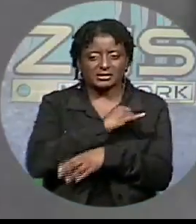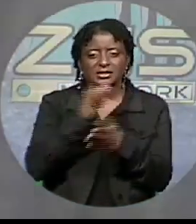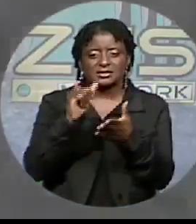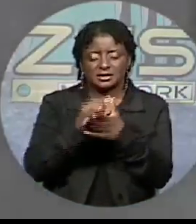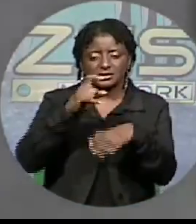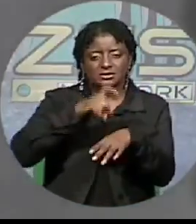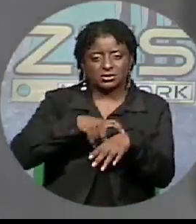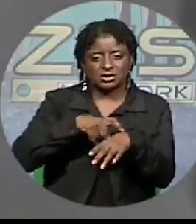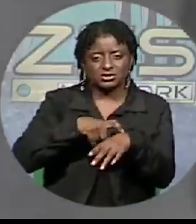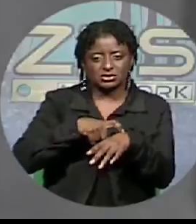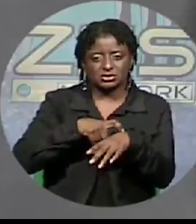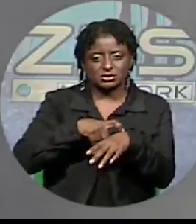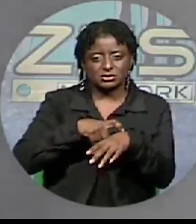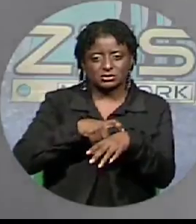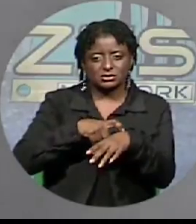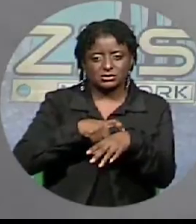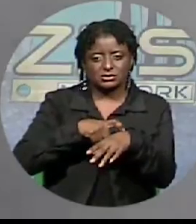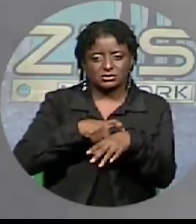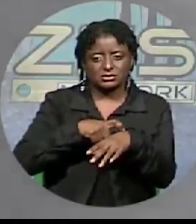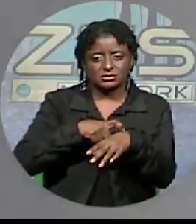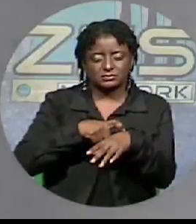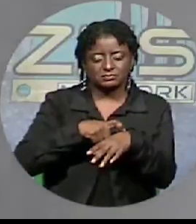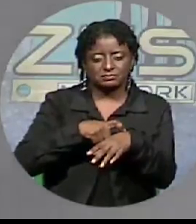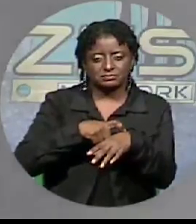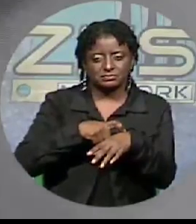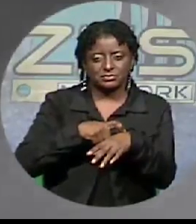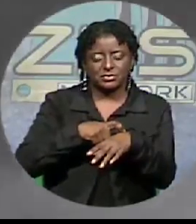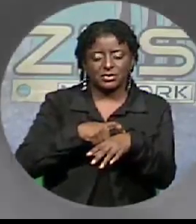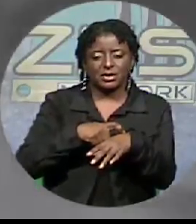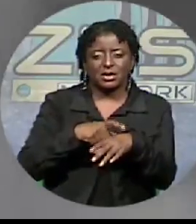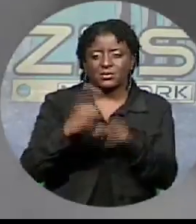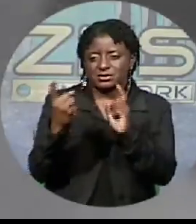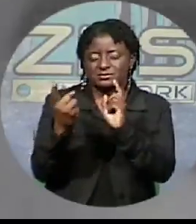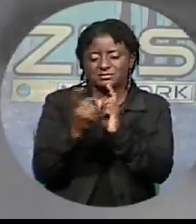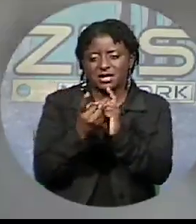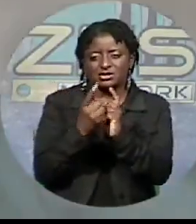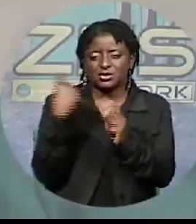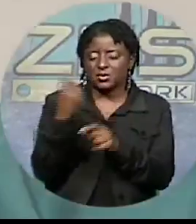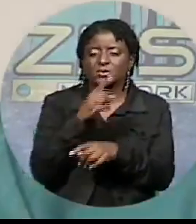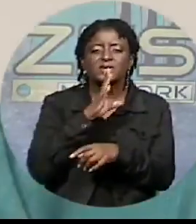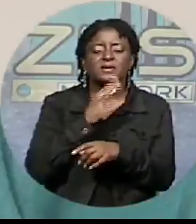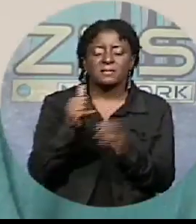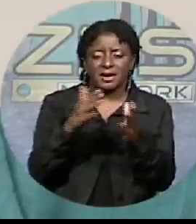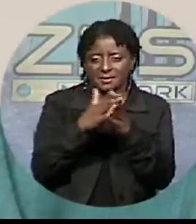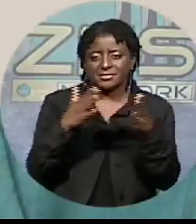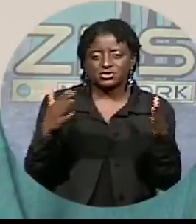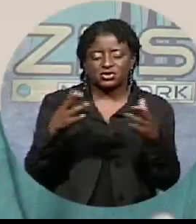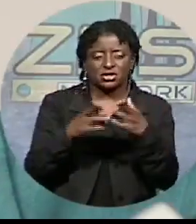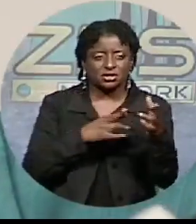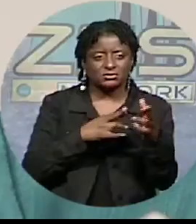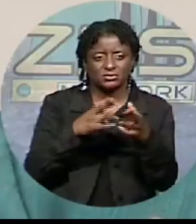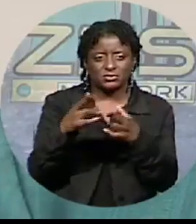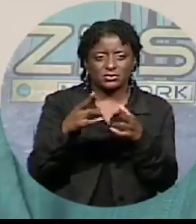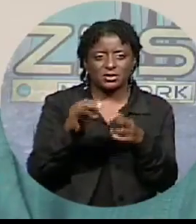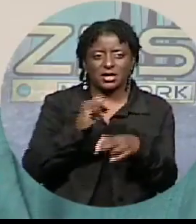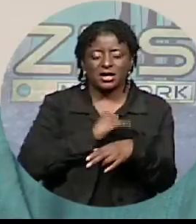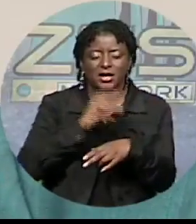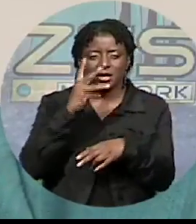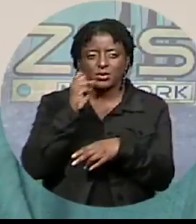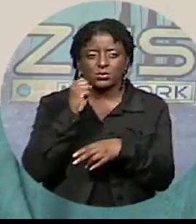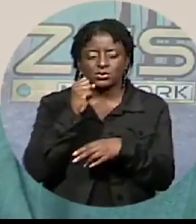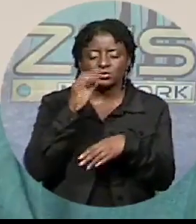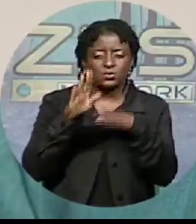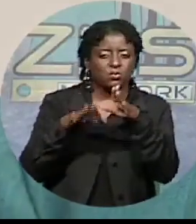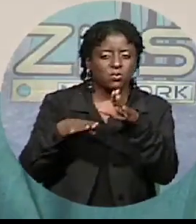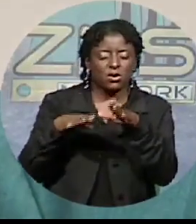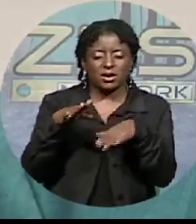occasion was matched only by the advent of majority rule. I was like I was in a plane, but I was still walking. I was walking on